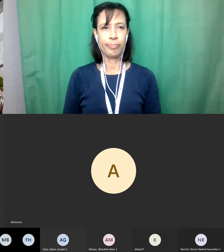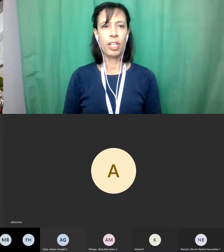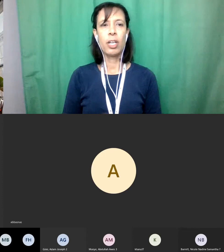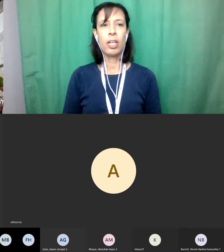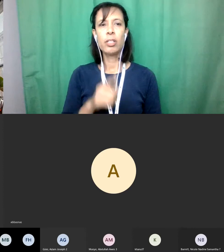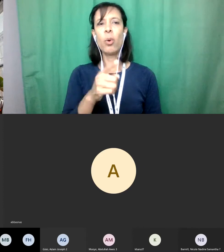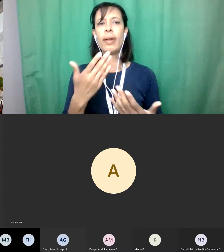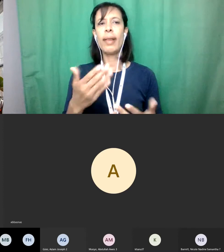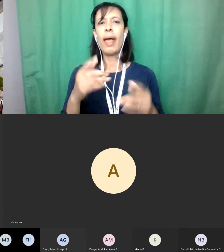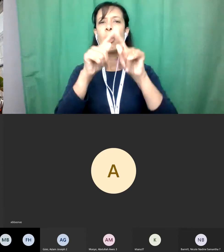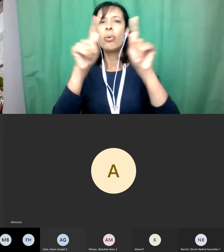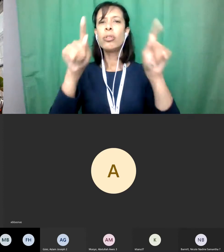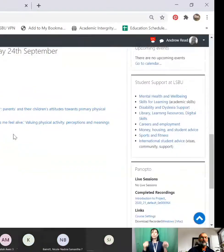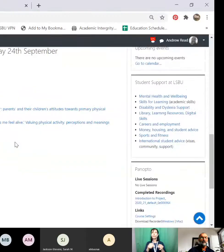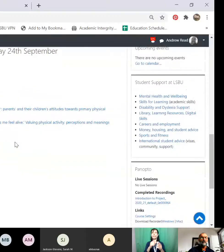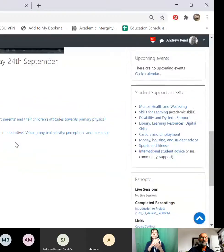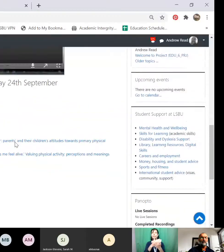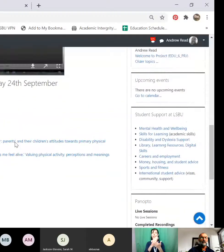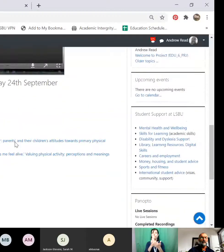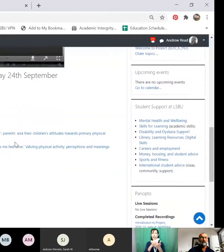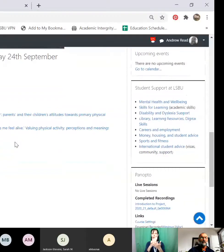into